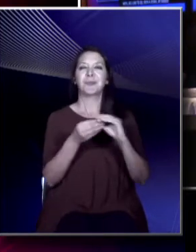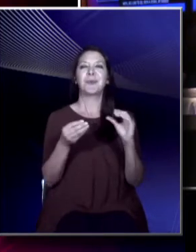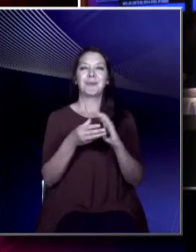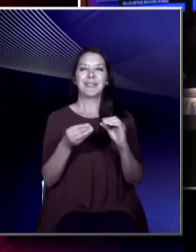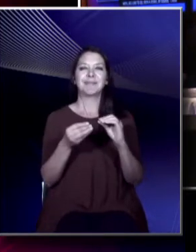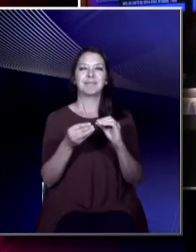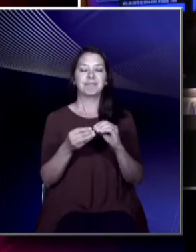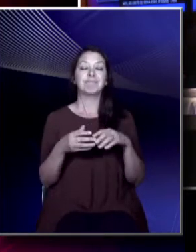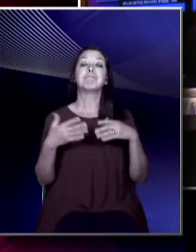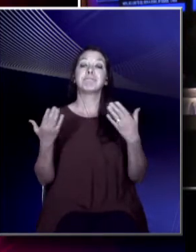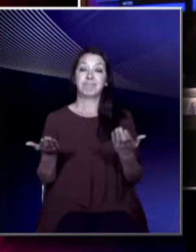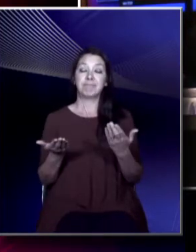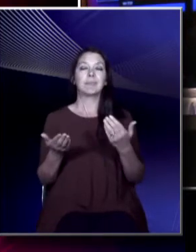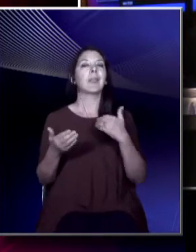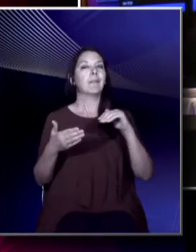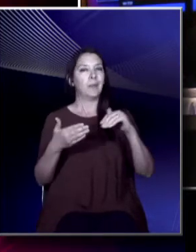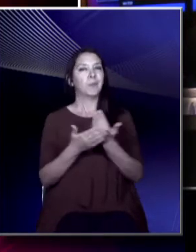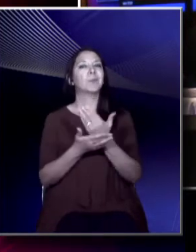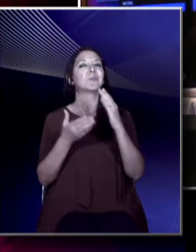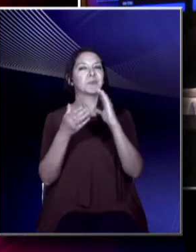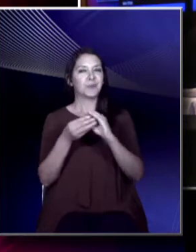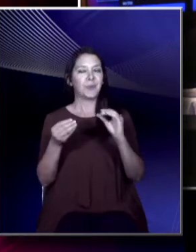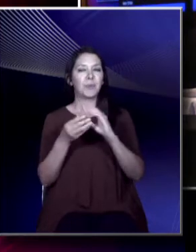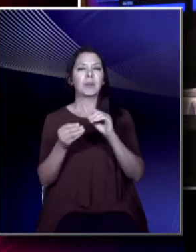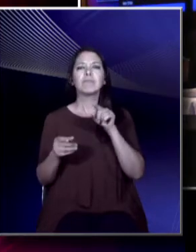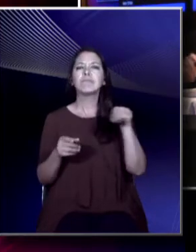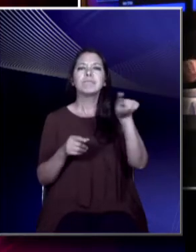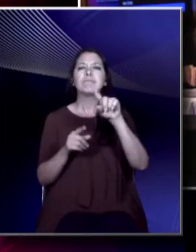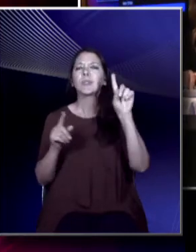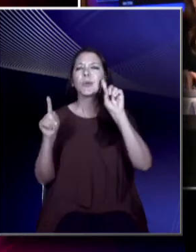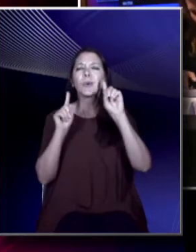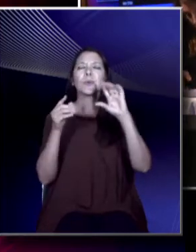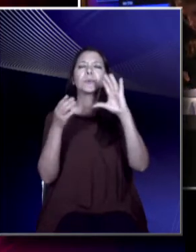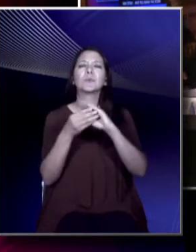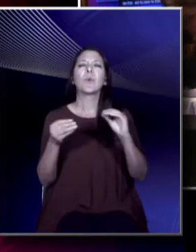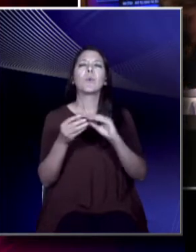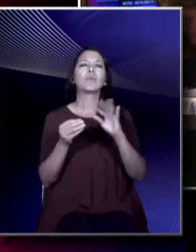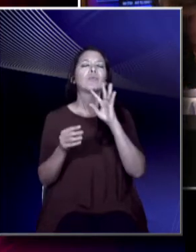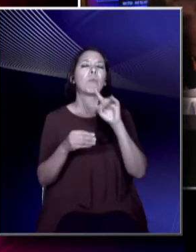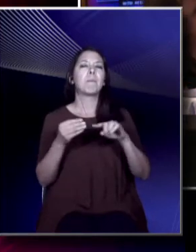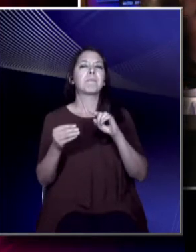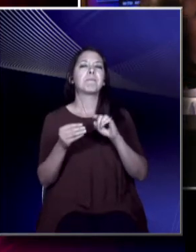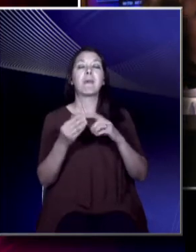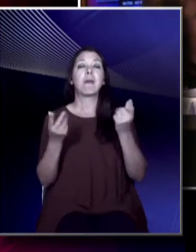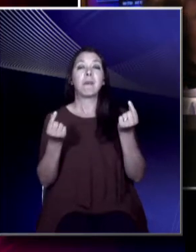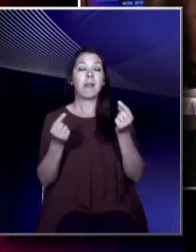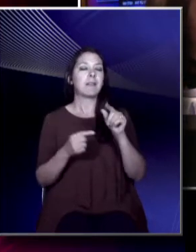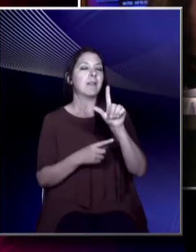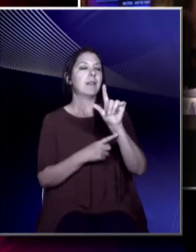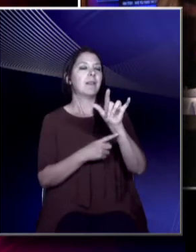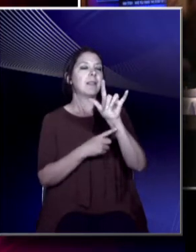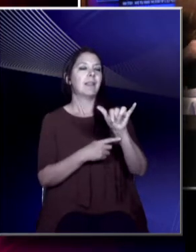new story. Have you heard the story of a lily flower?